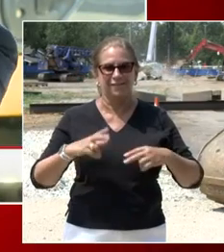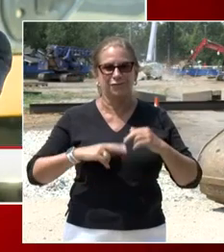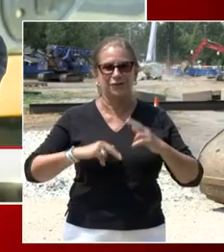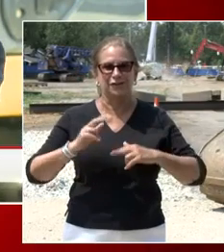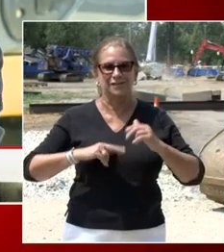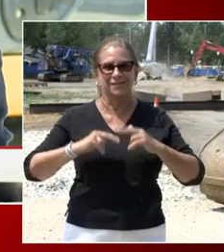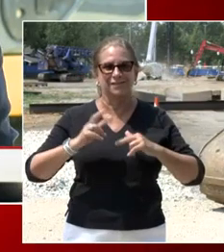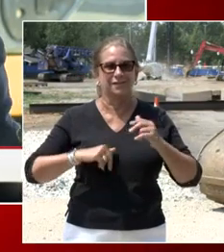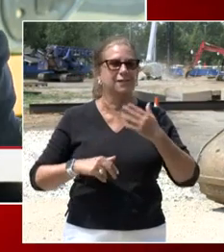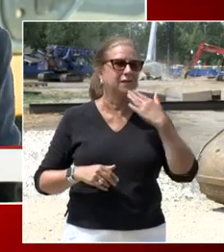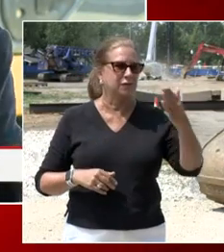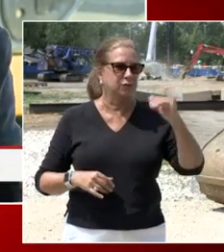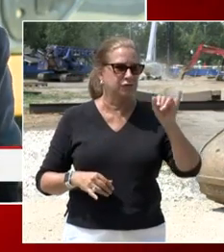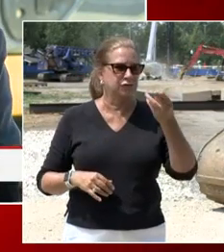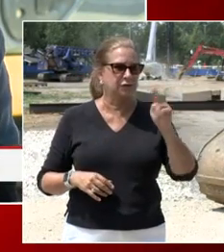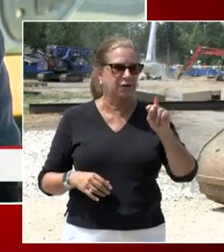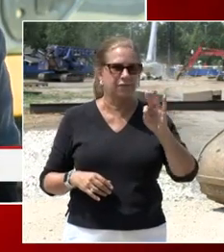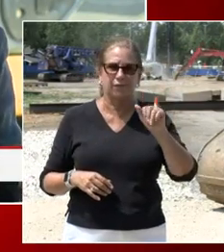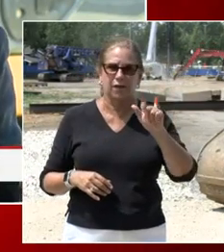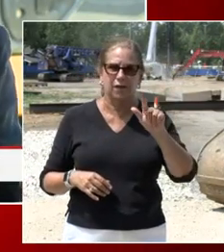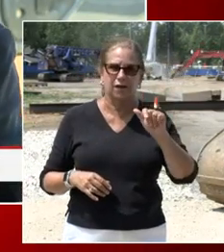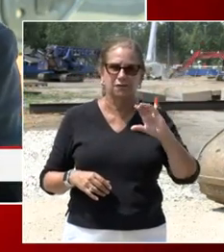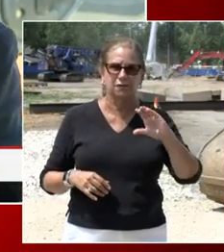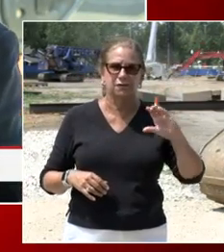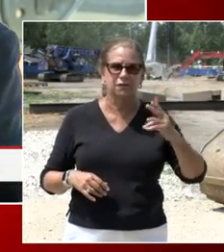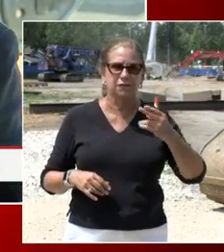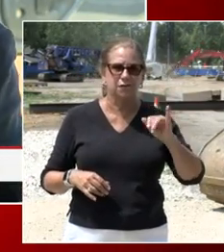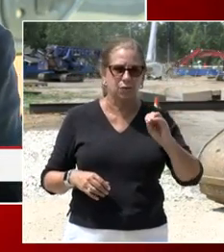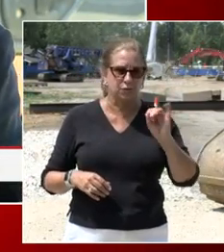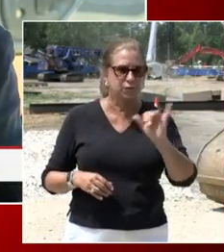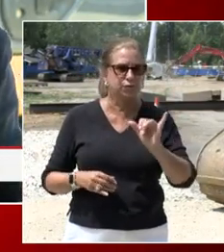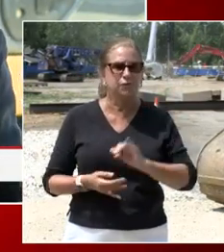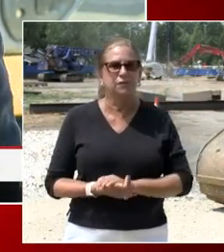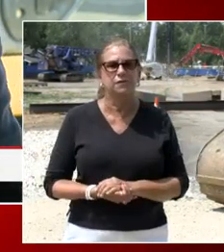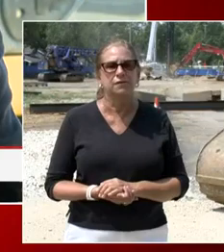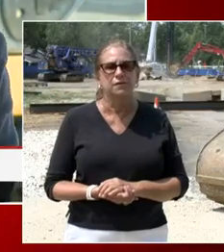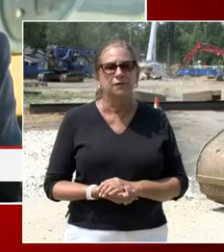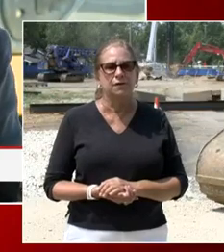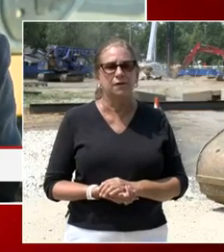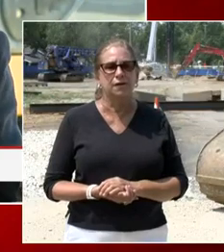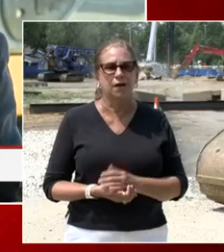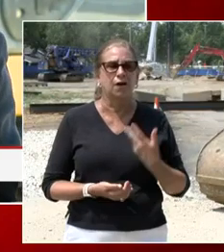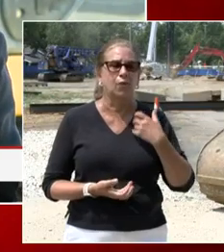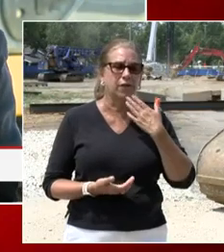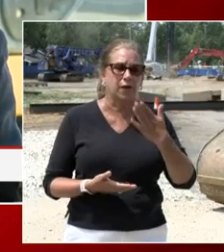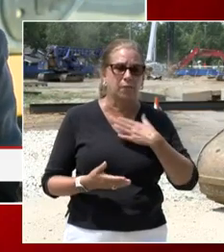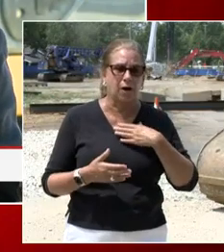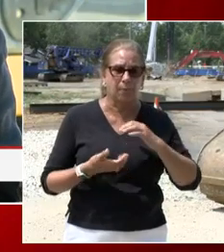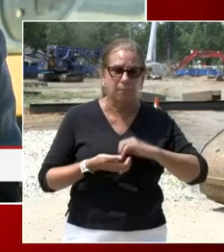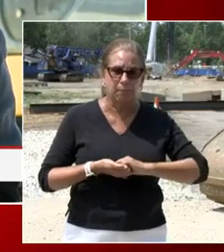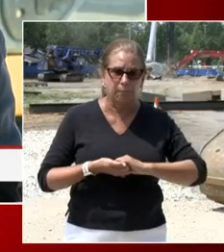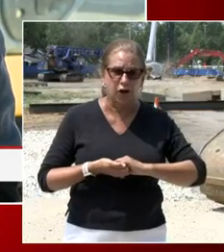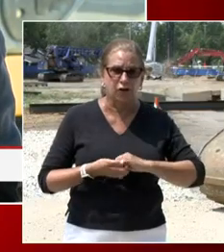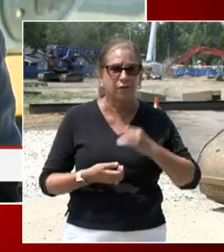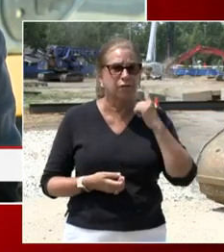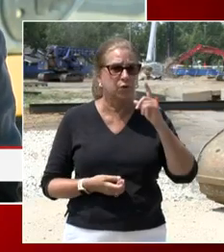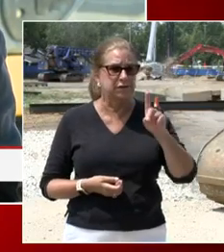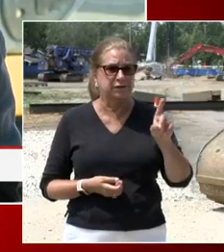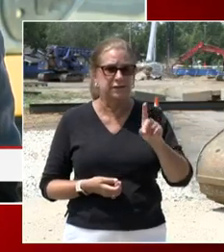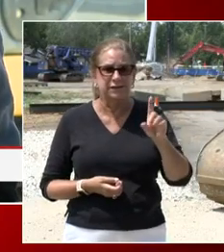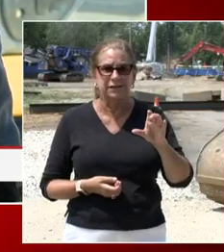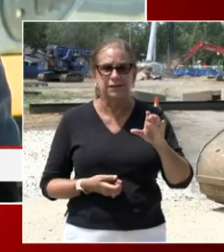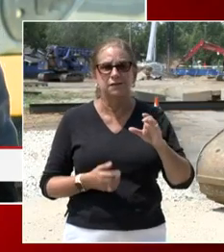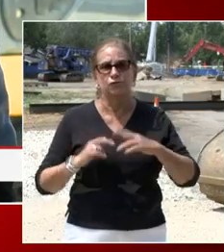Sarosh Abdawala, head of real estate for the district, really our partner on the district side with your very